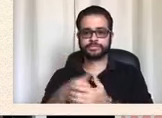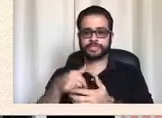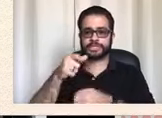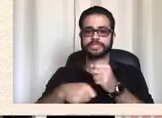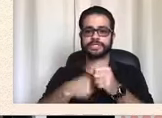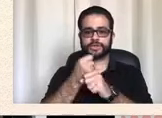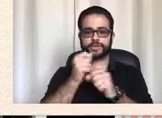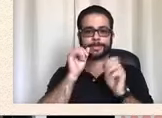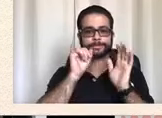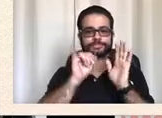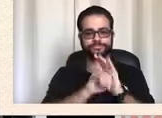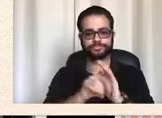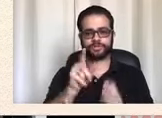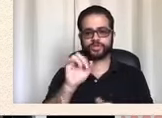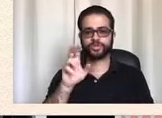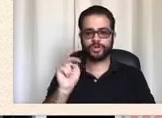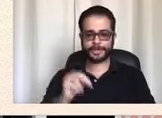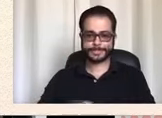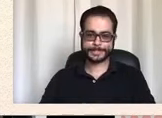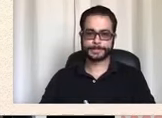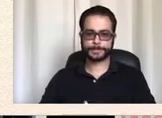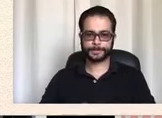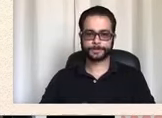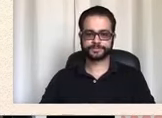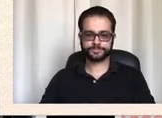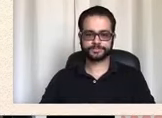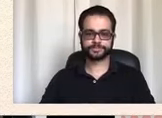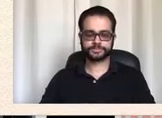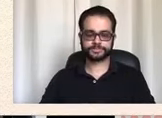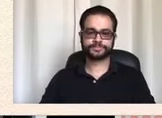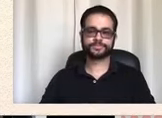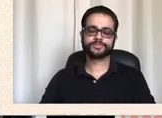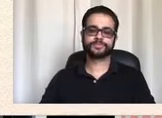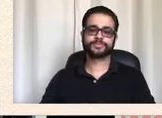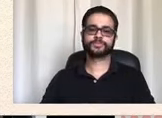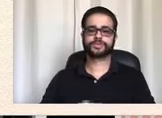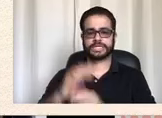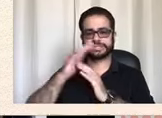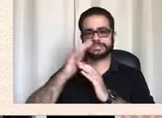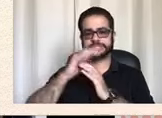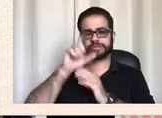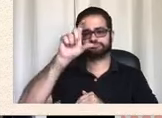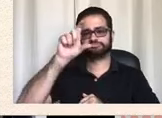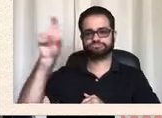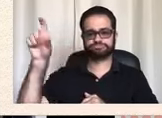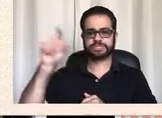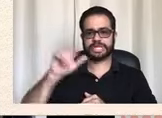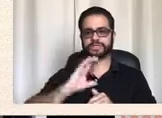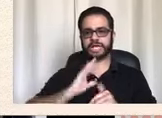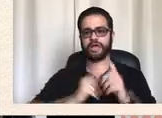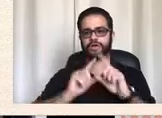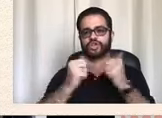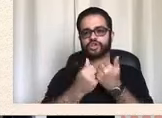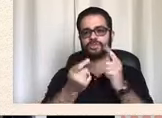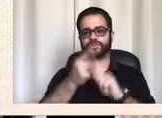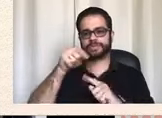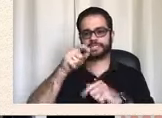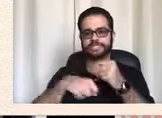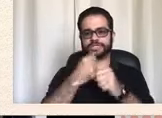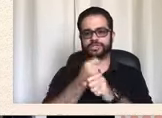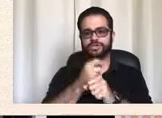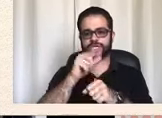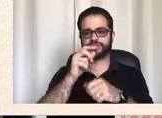Lauren as being just that person. And then on the top slide there, that was our group from this year. So those are the partners that graduated